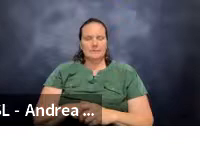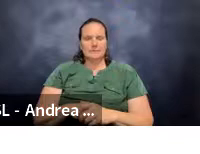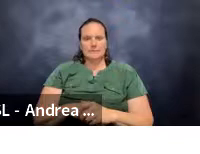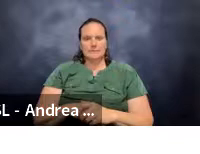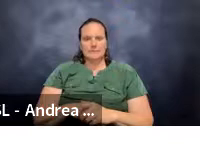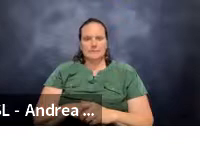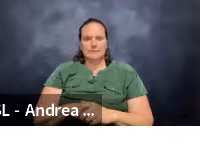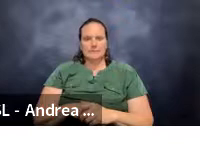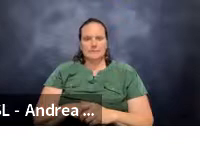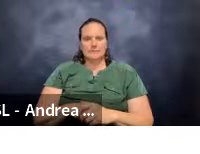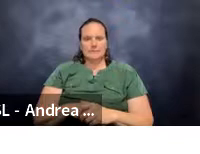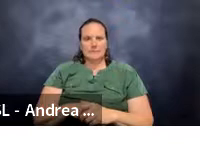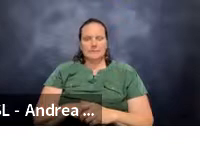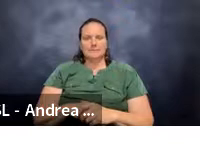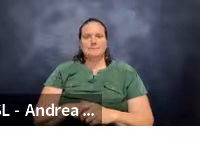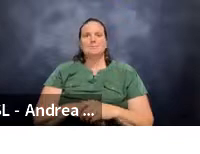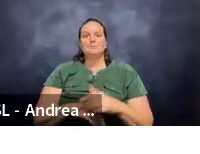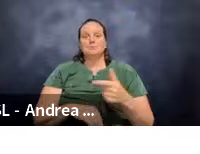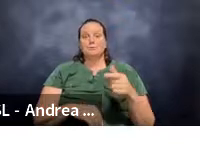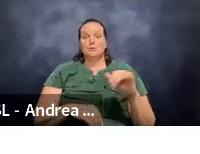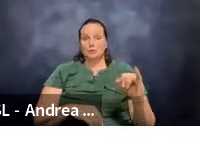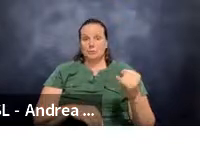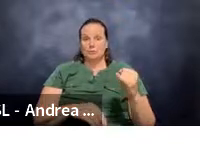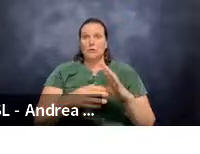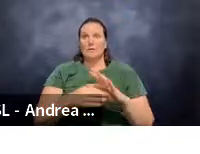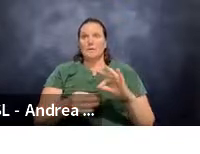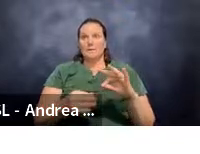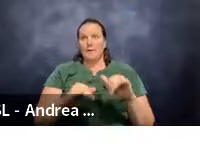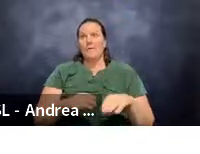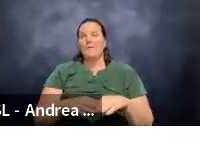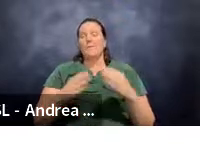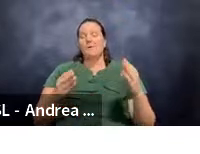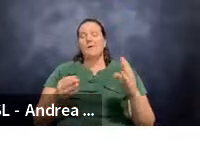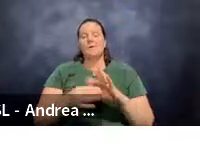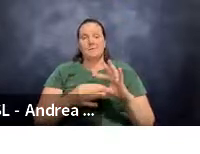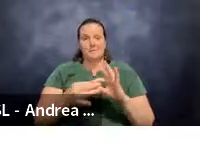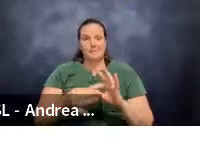All right, I think Greg mentioned this in his opening remarks.